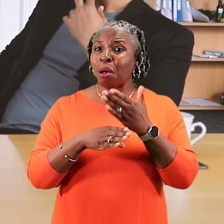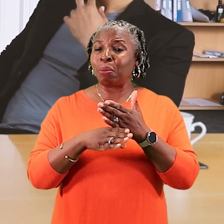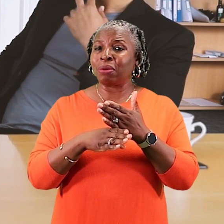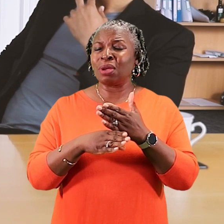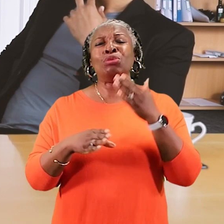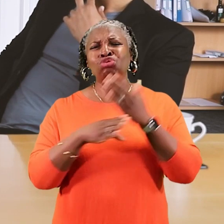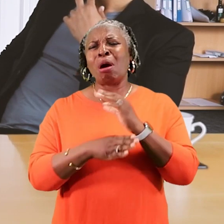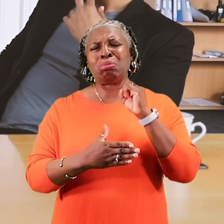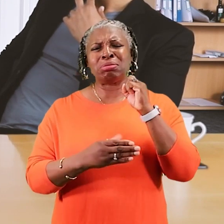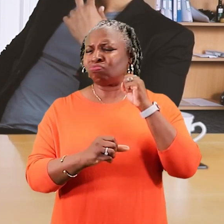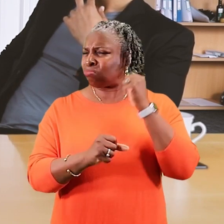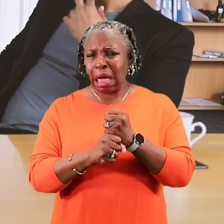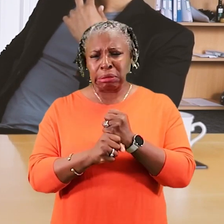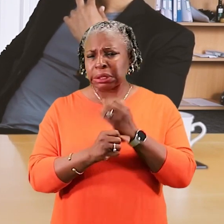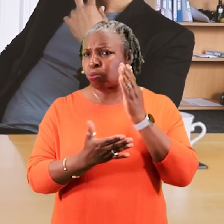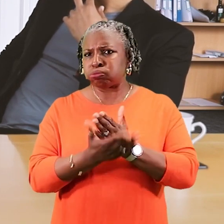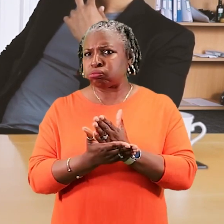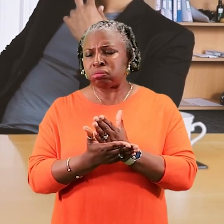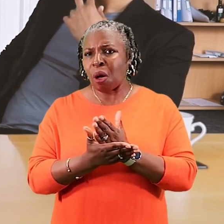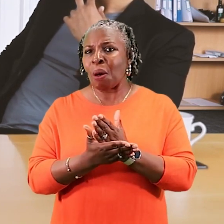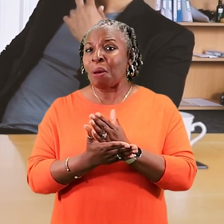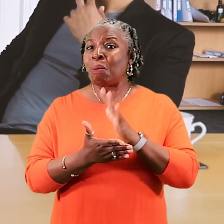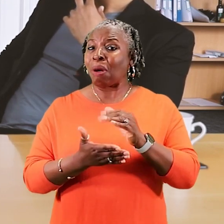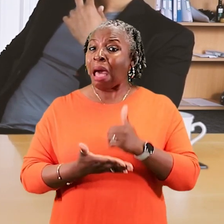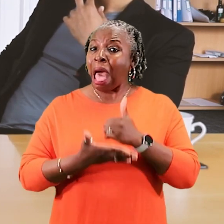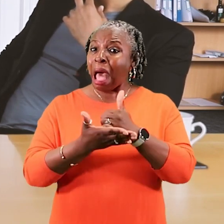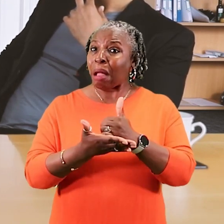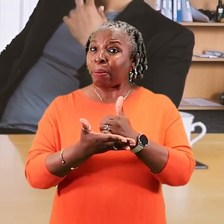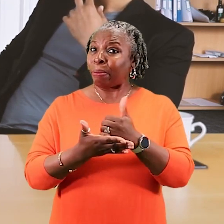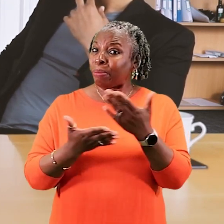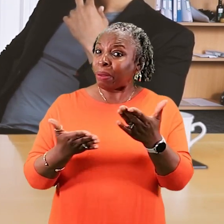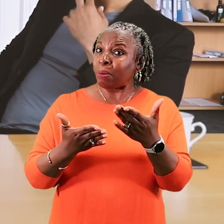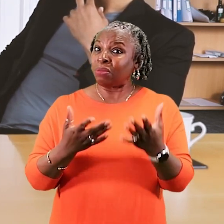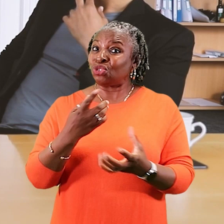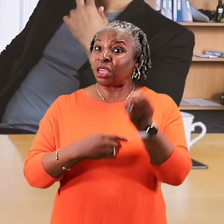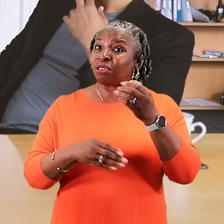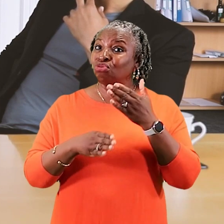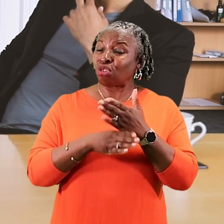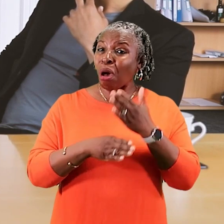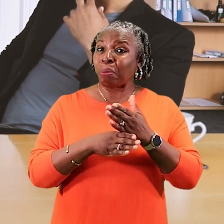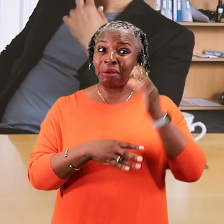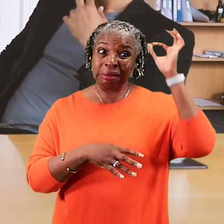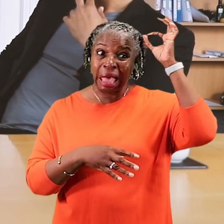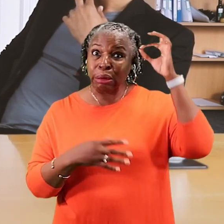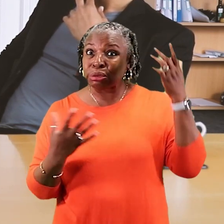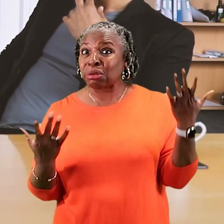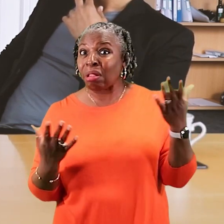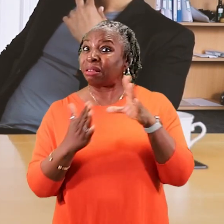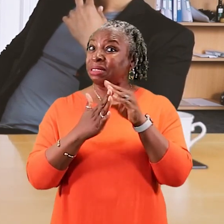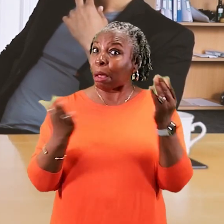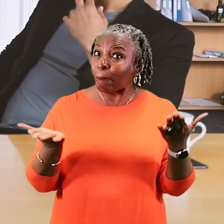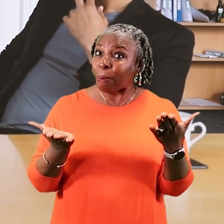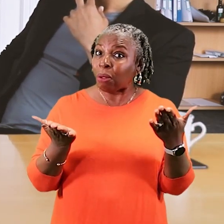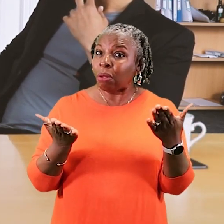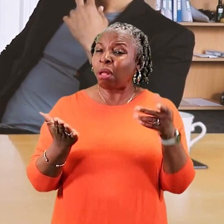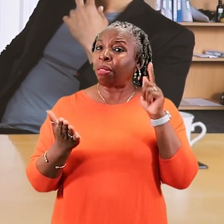job, but nearly everyone I know who went on a positive action programme, they mightn't have ended up working for the council, but they ended up in a career. And I think